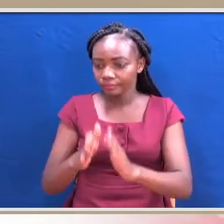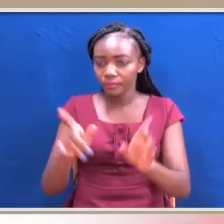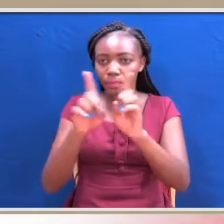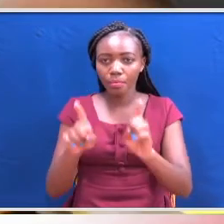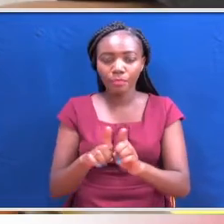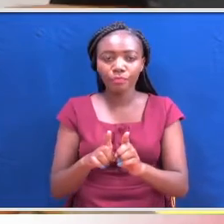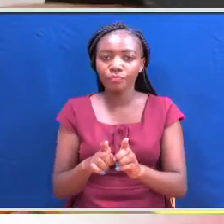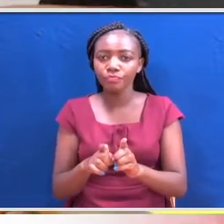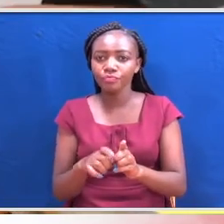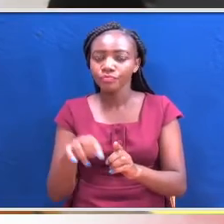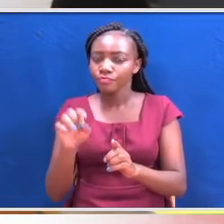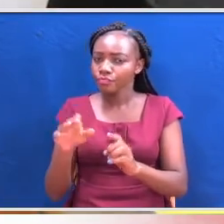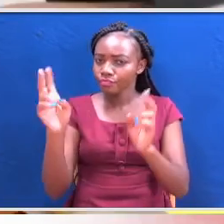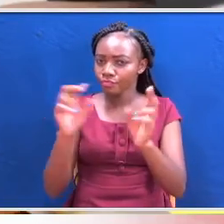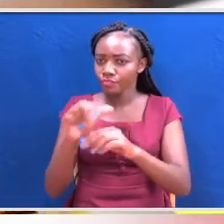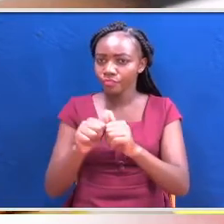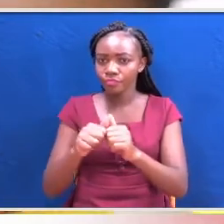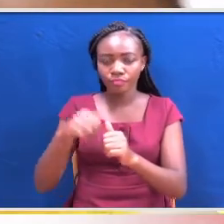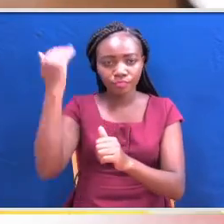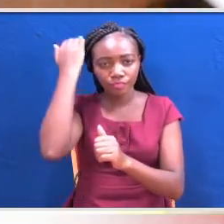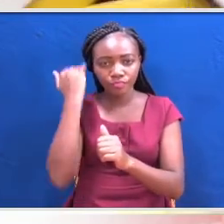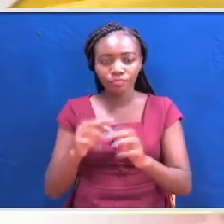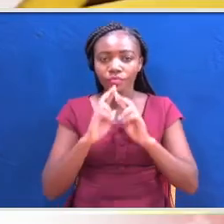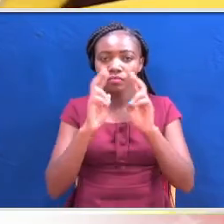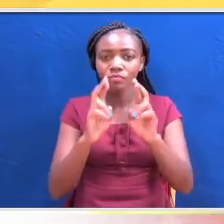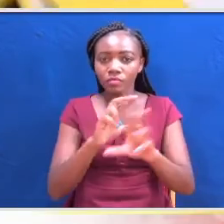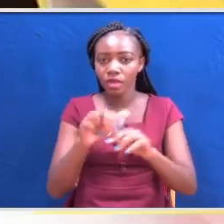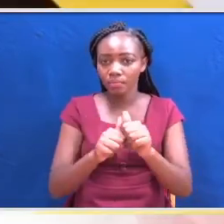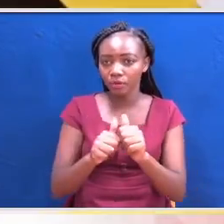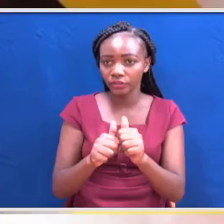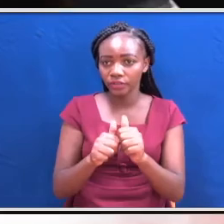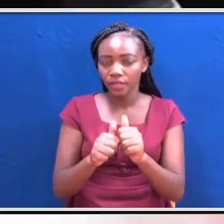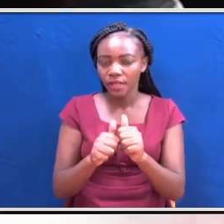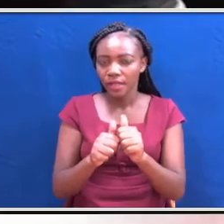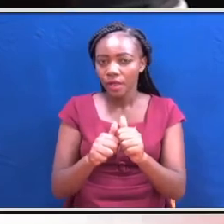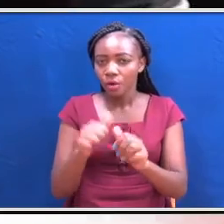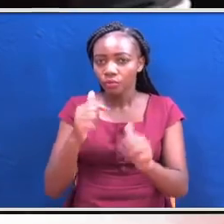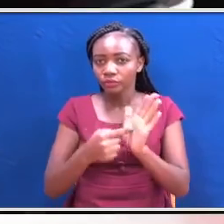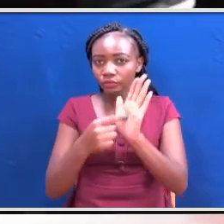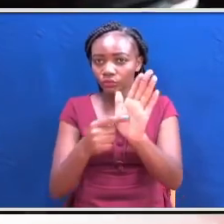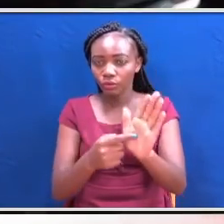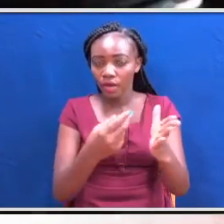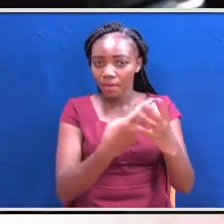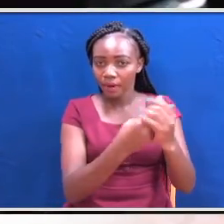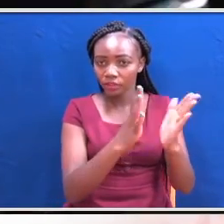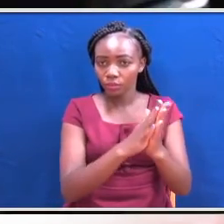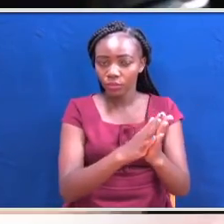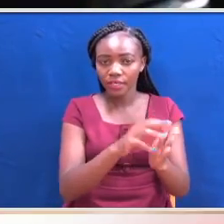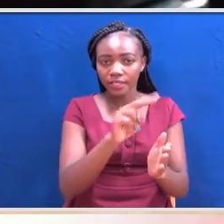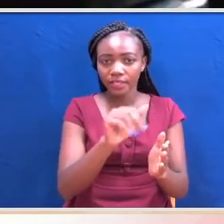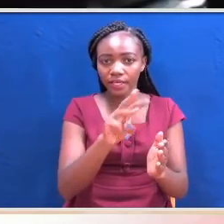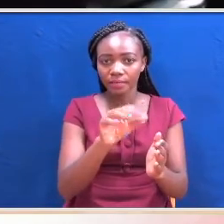on the judiciary is the report of the Task Force on Judiciary Reforms that he co-chaired with Nyamira Senator Okong'o